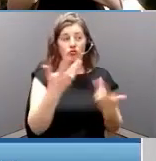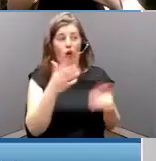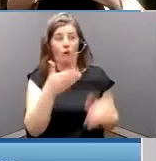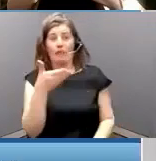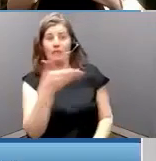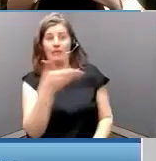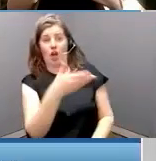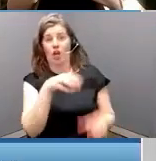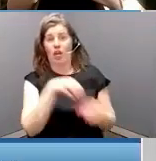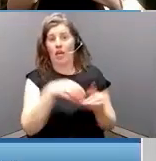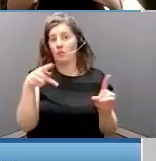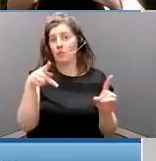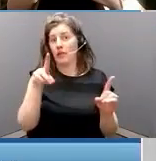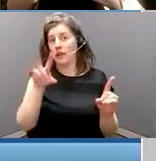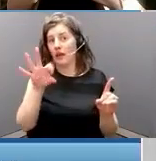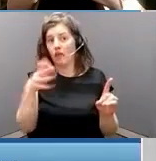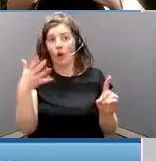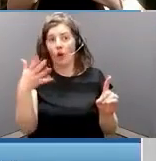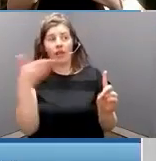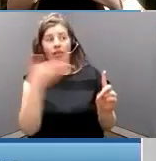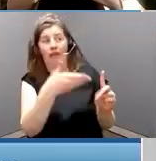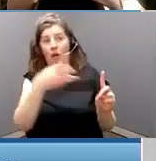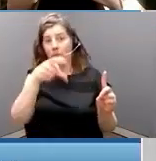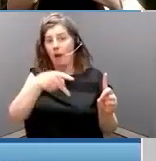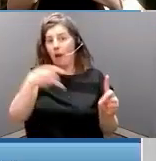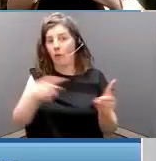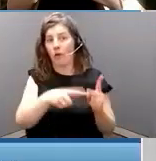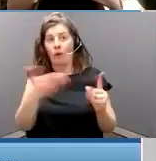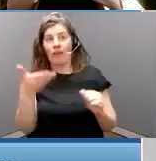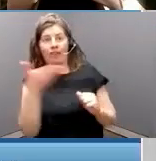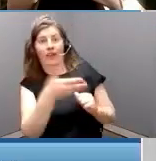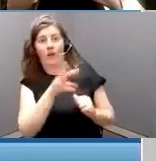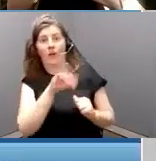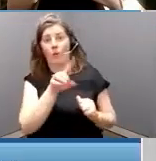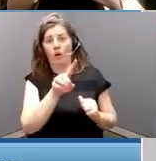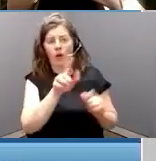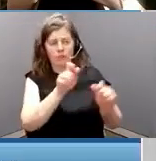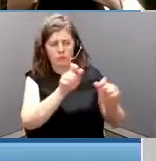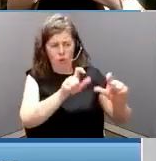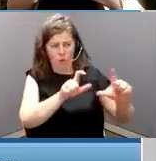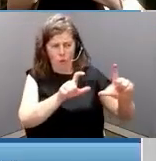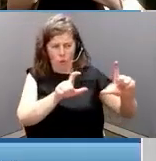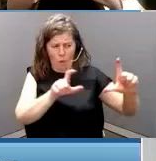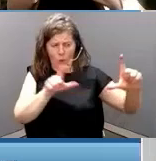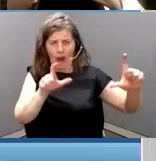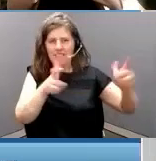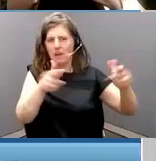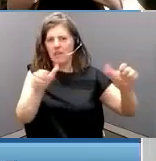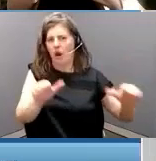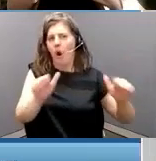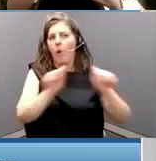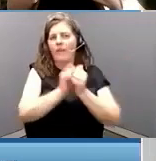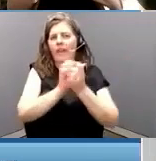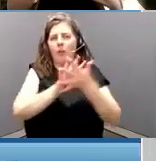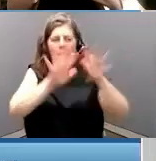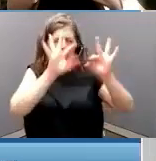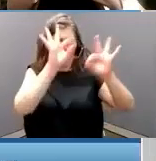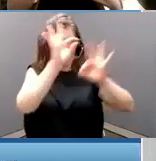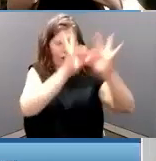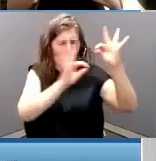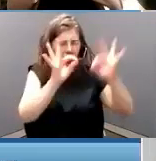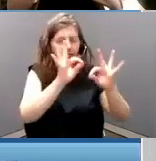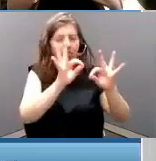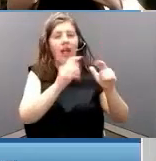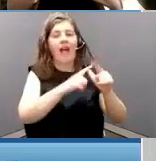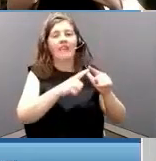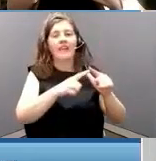a PDF or a PowerPoint slide or in a Word document, I would blow it up as much as possible without making it pixelated, and then I would take